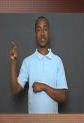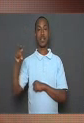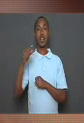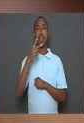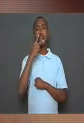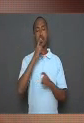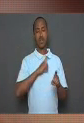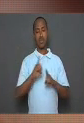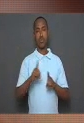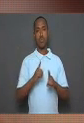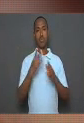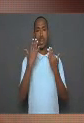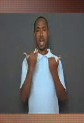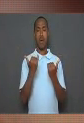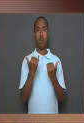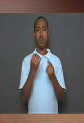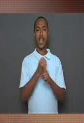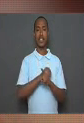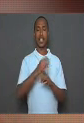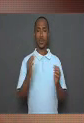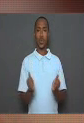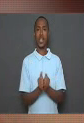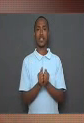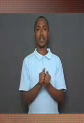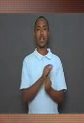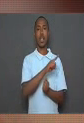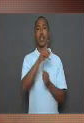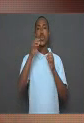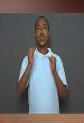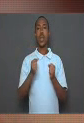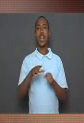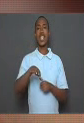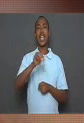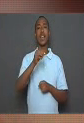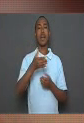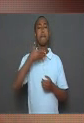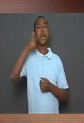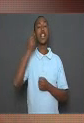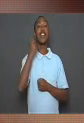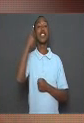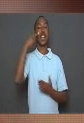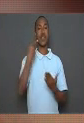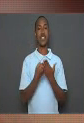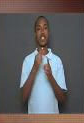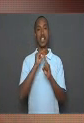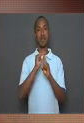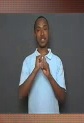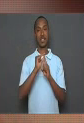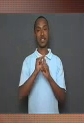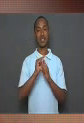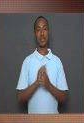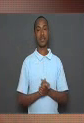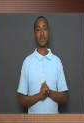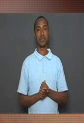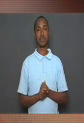Let us do an exercise together so we can gain a better understanding of these terms.